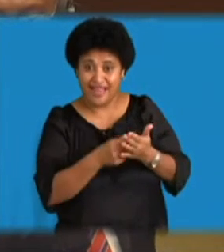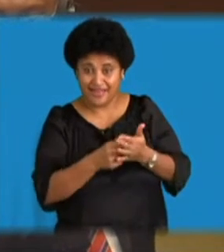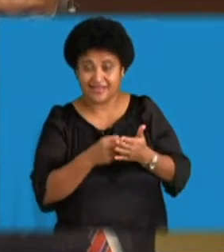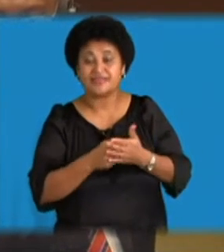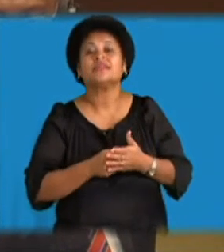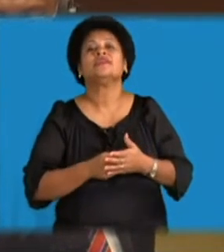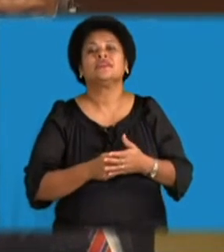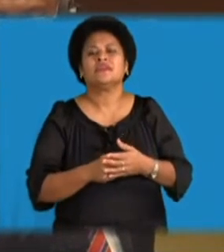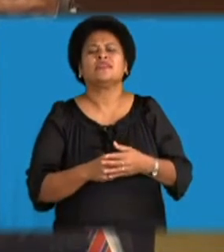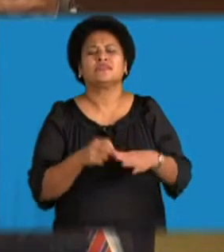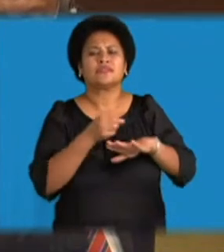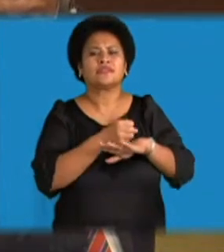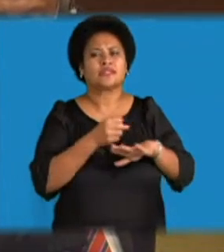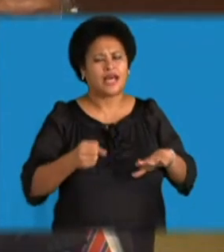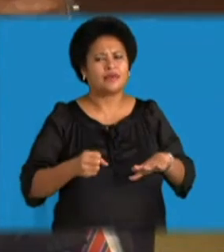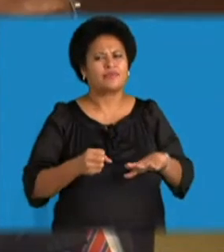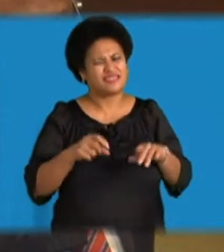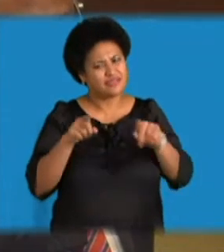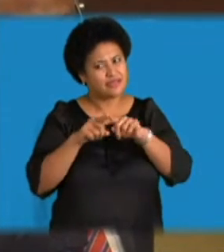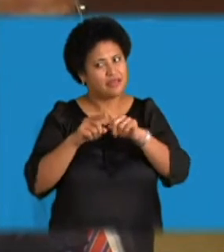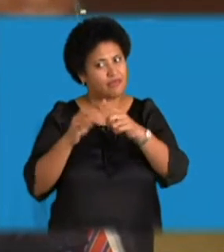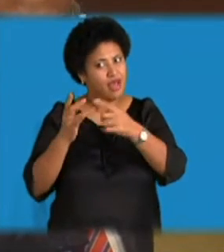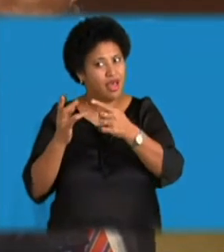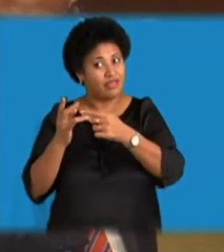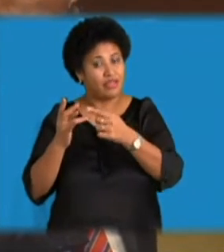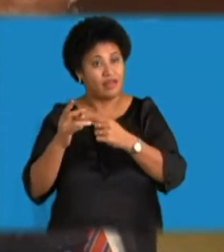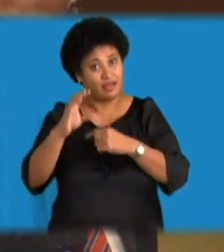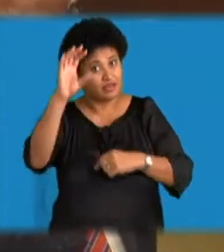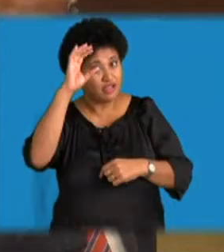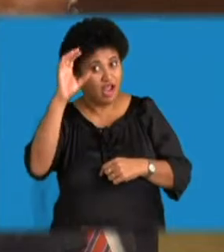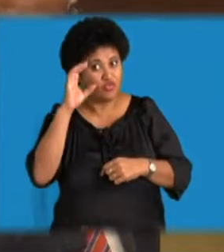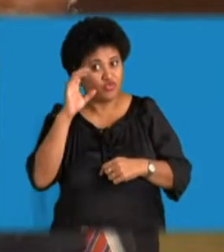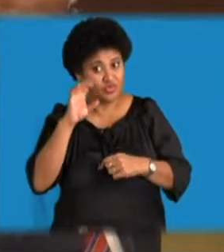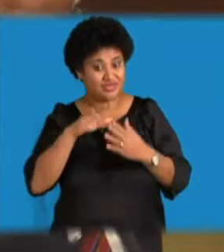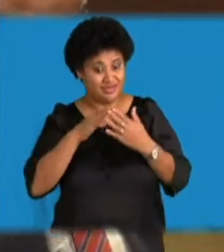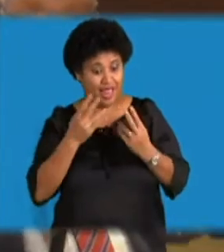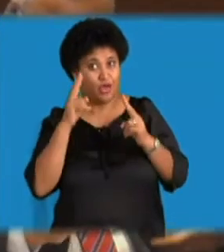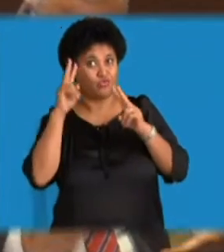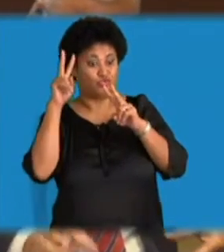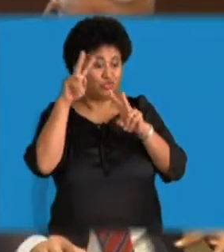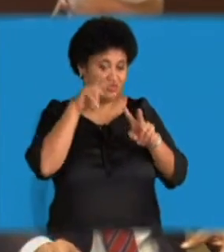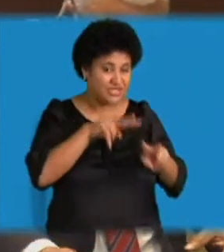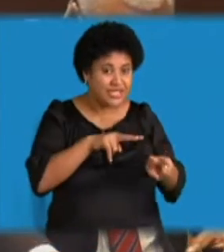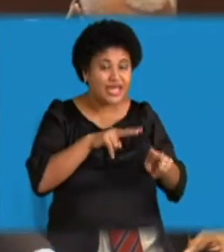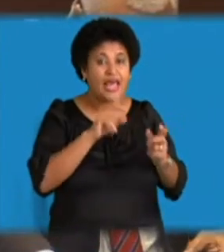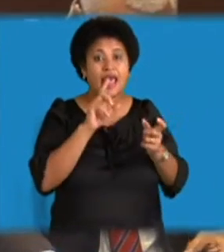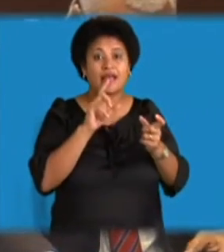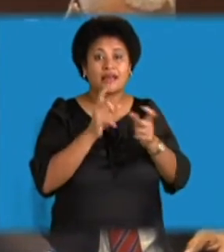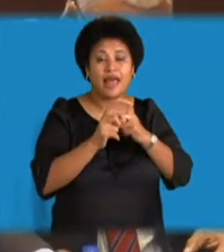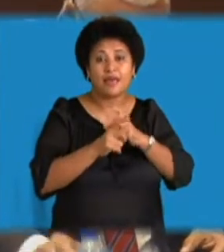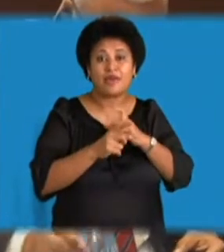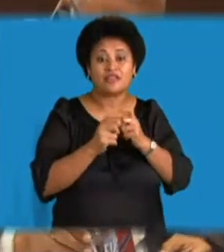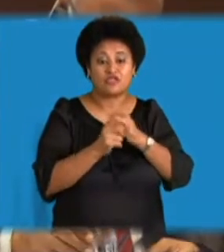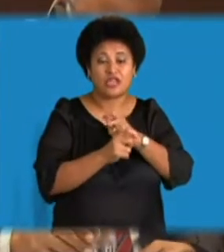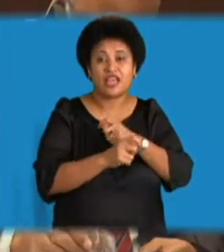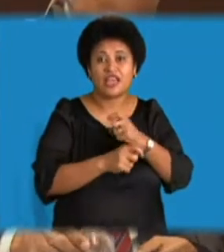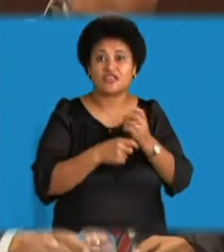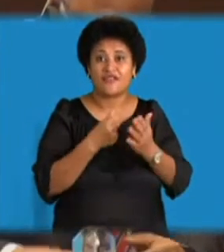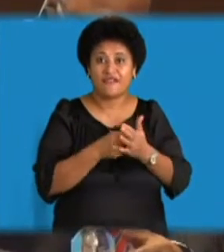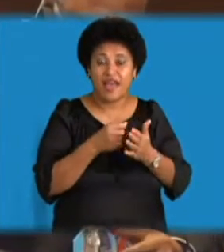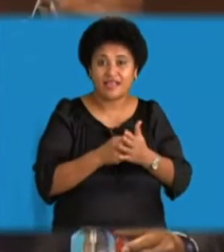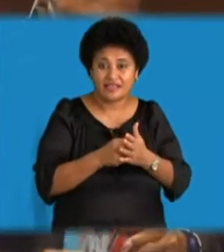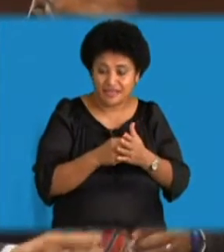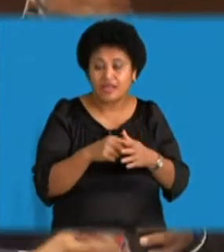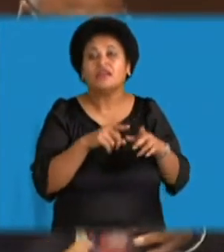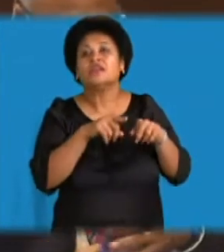as do many other countries are now beginning to see, that climate finance actually equates to development